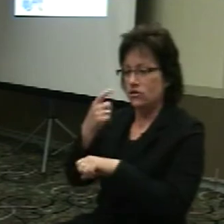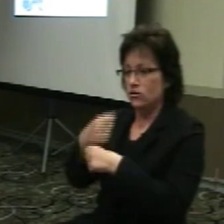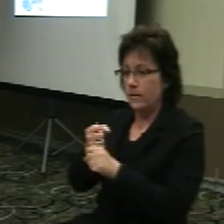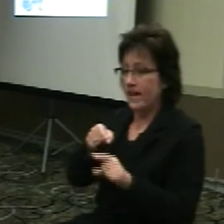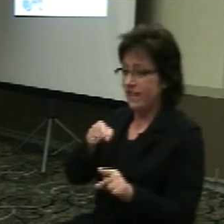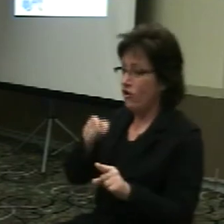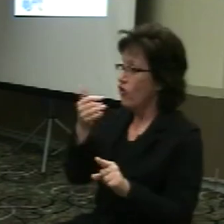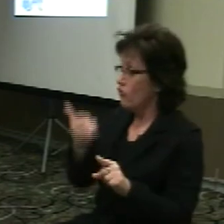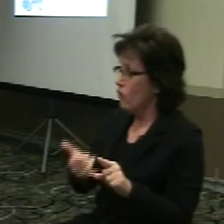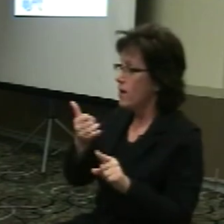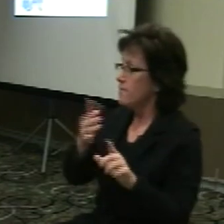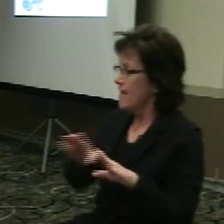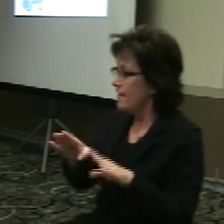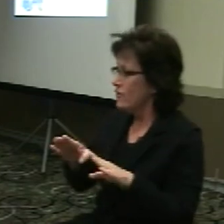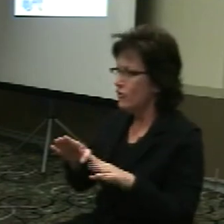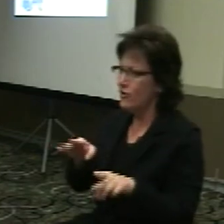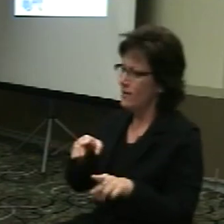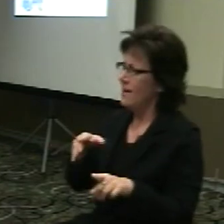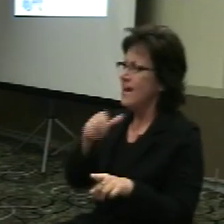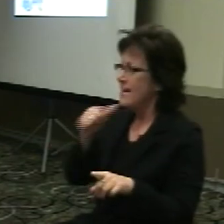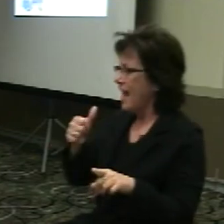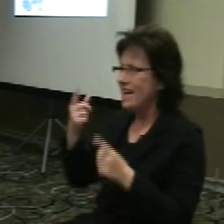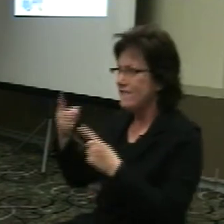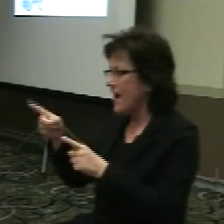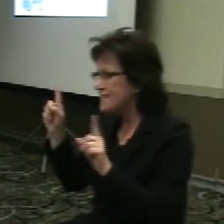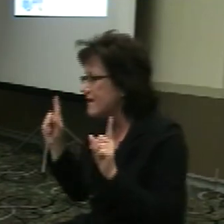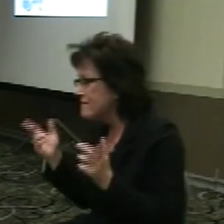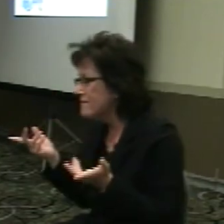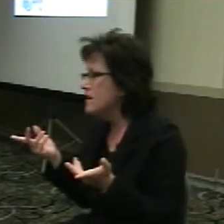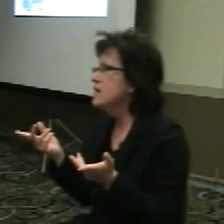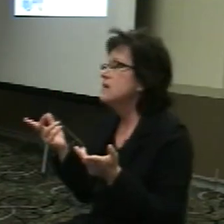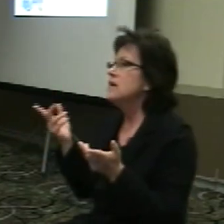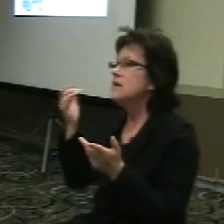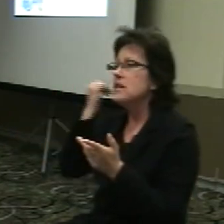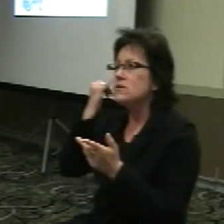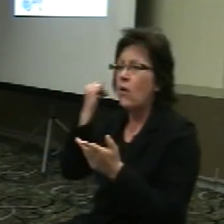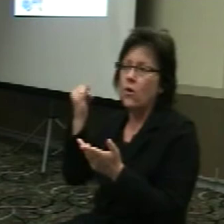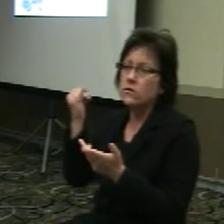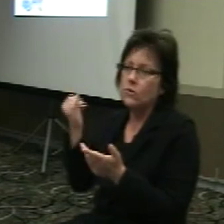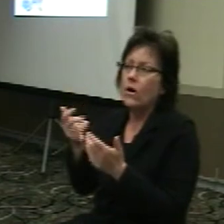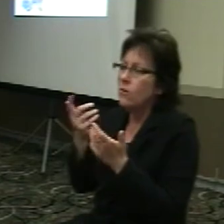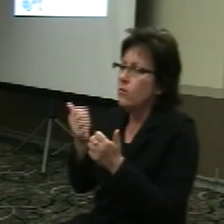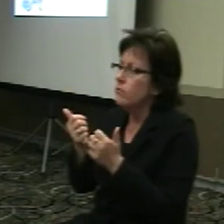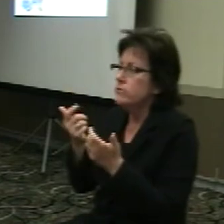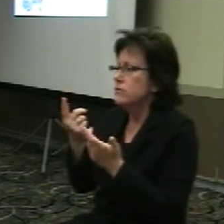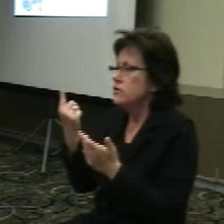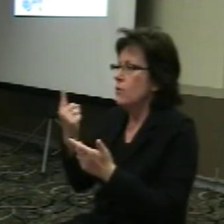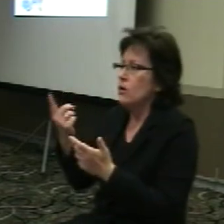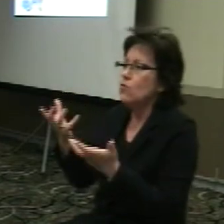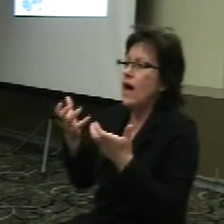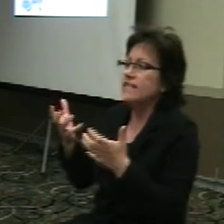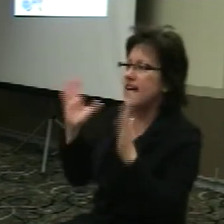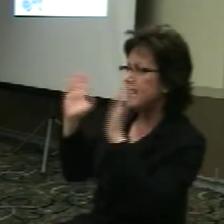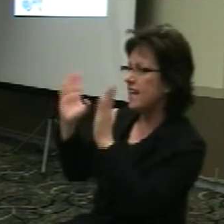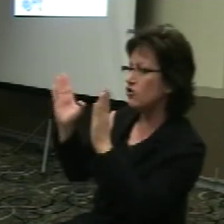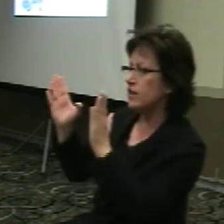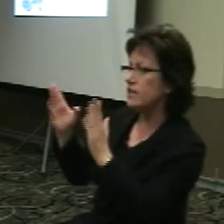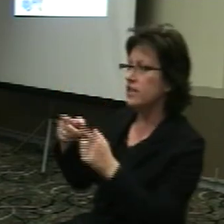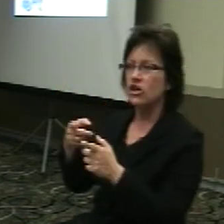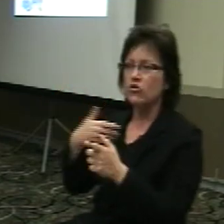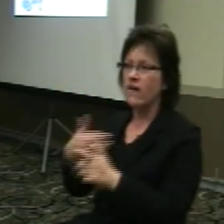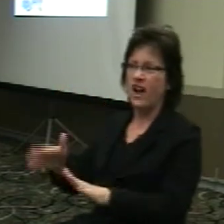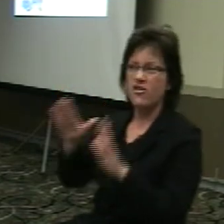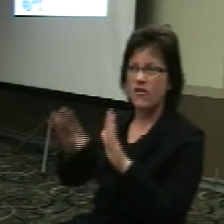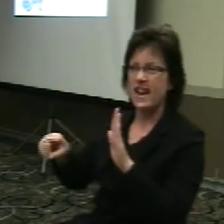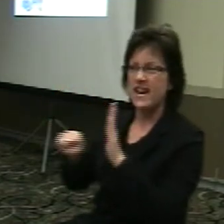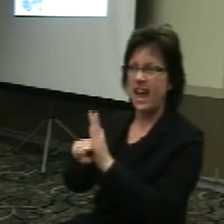effective. Okay? Because most of us, let's say that you want attention, and you've got this great